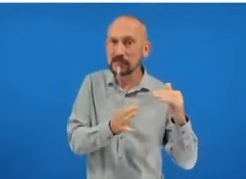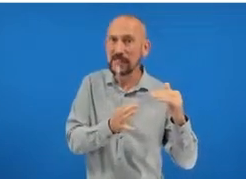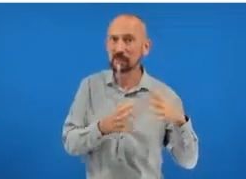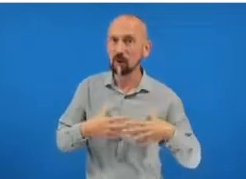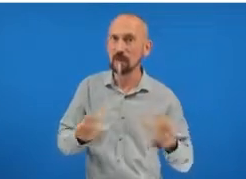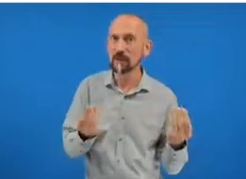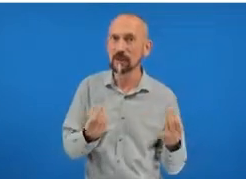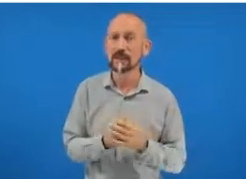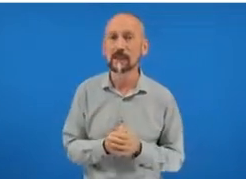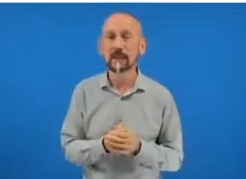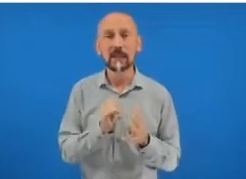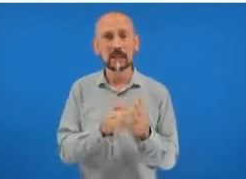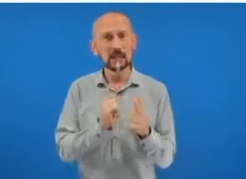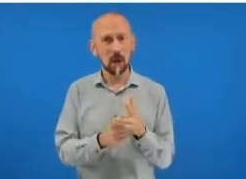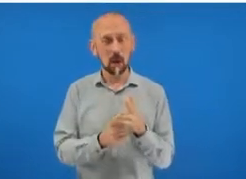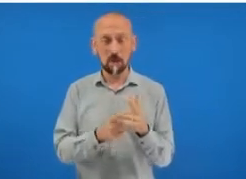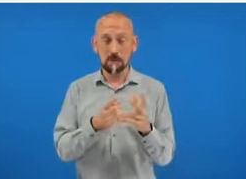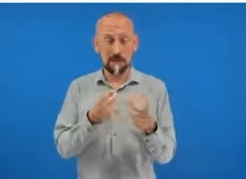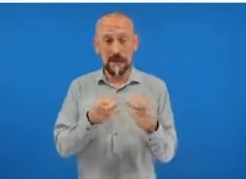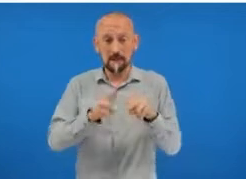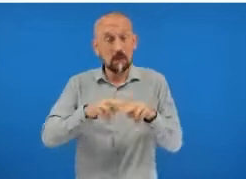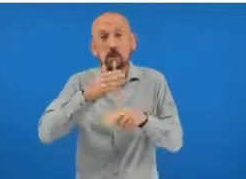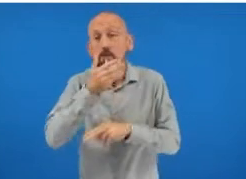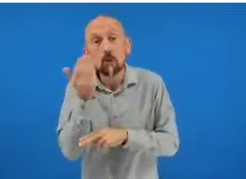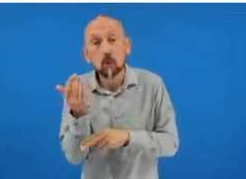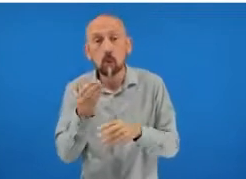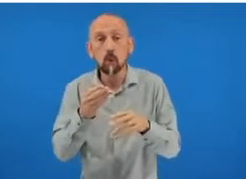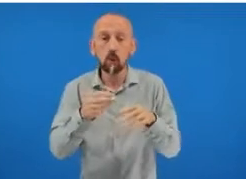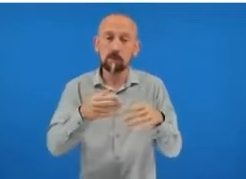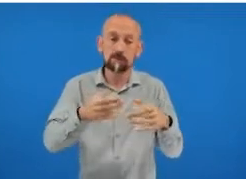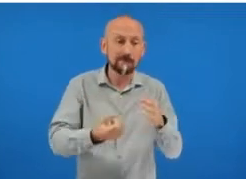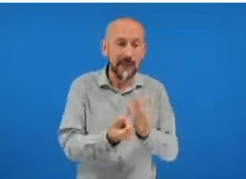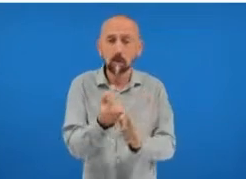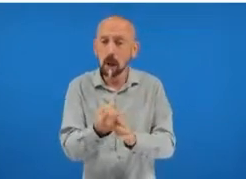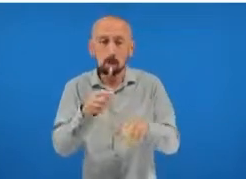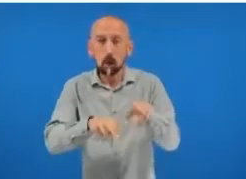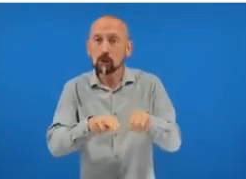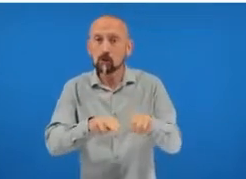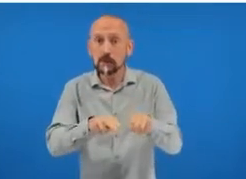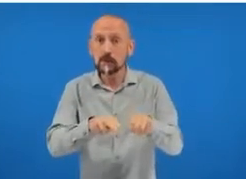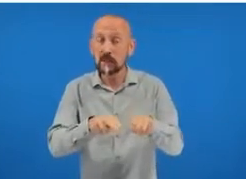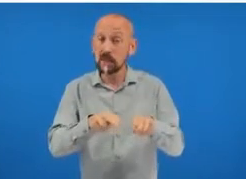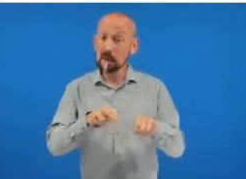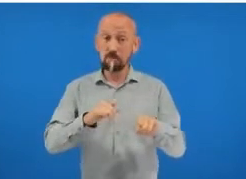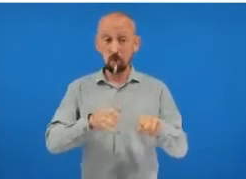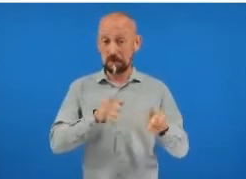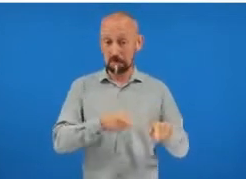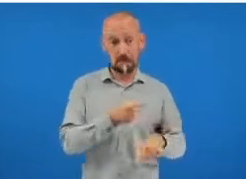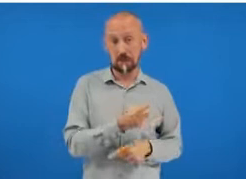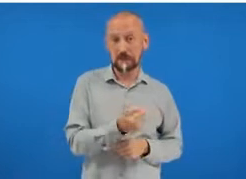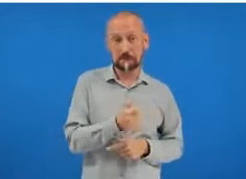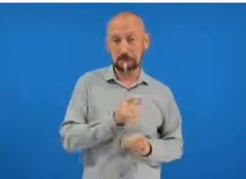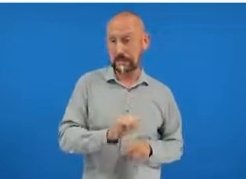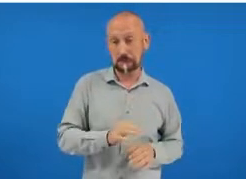hadn't had outcome monitoring in place, that's probably where we would still be 13 years later.